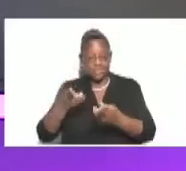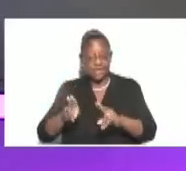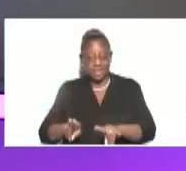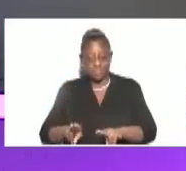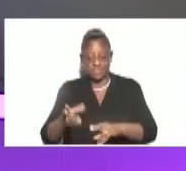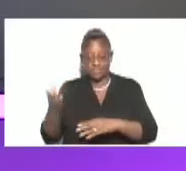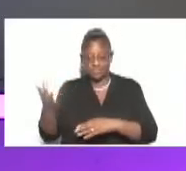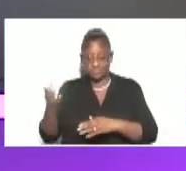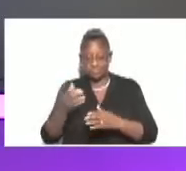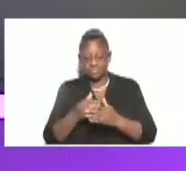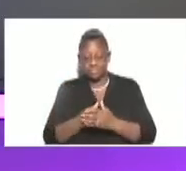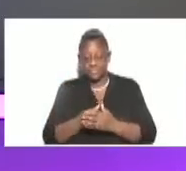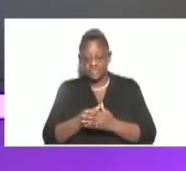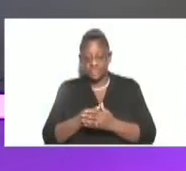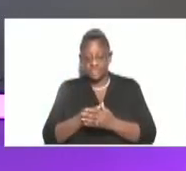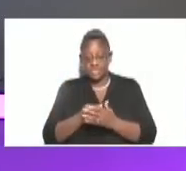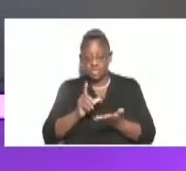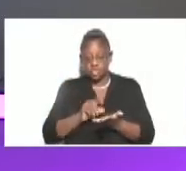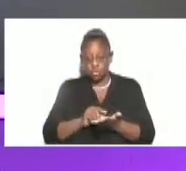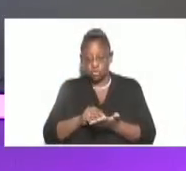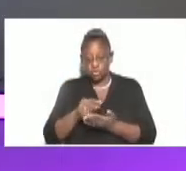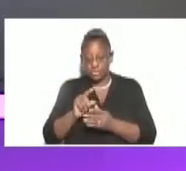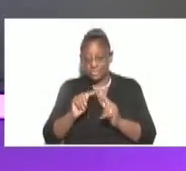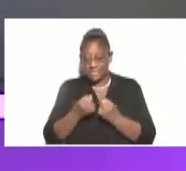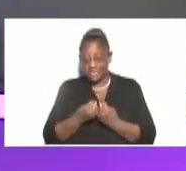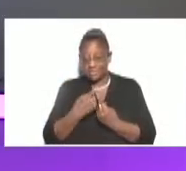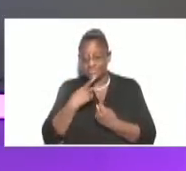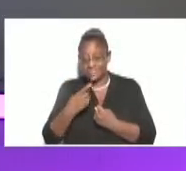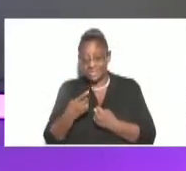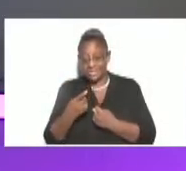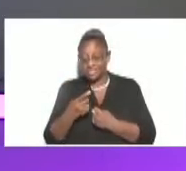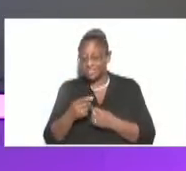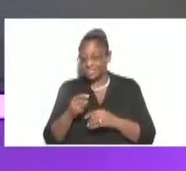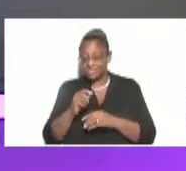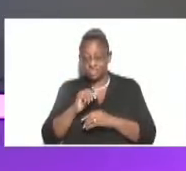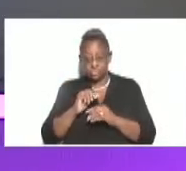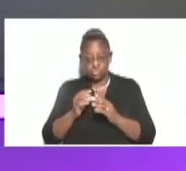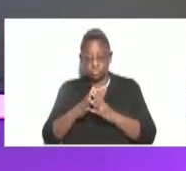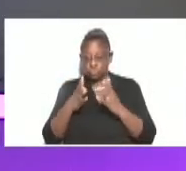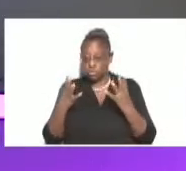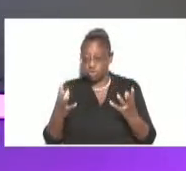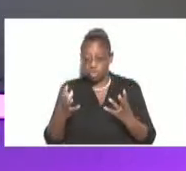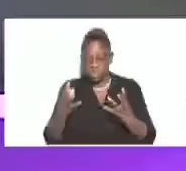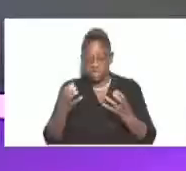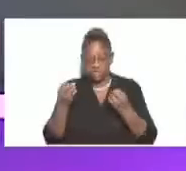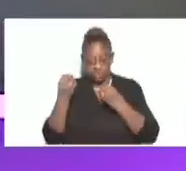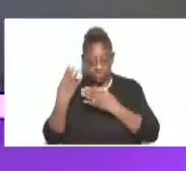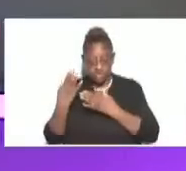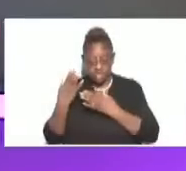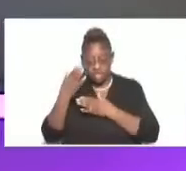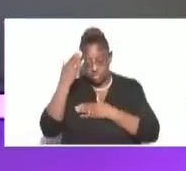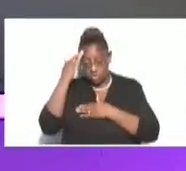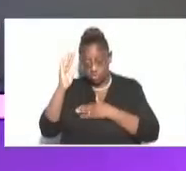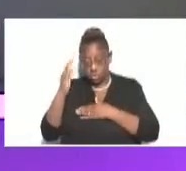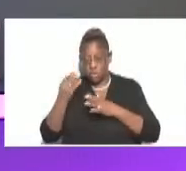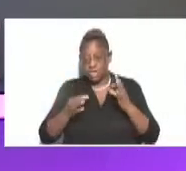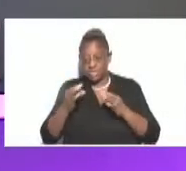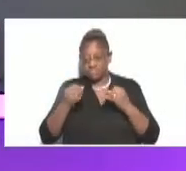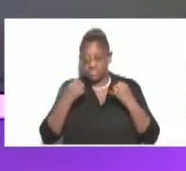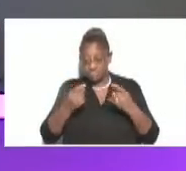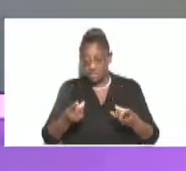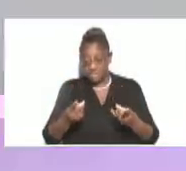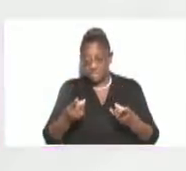what happened. Our news team was, however, told that it's still too early to determine if speed was a primary